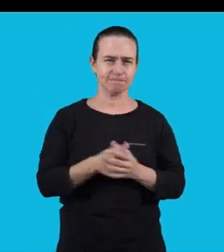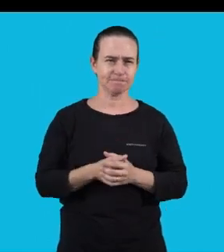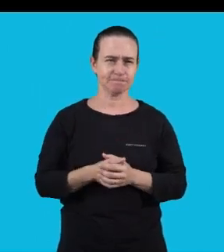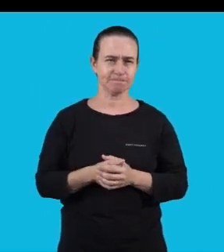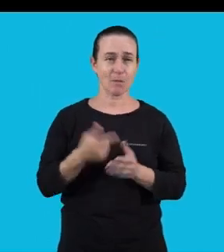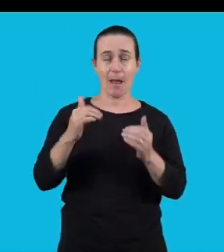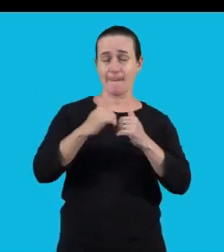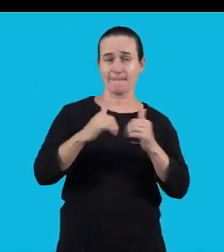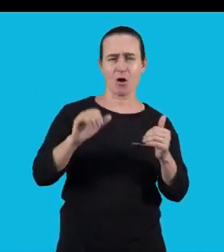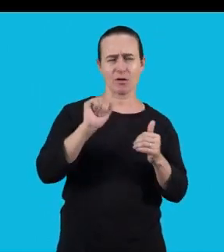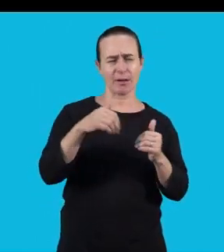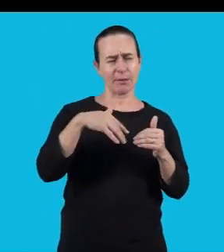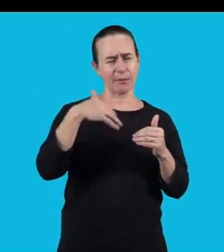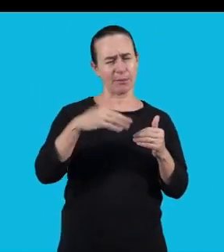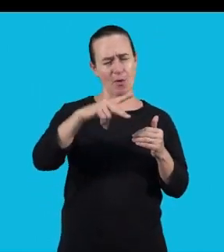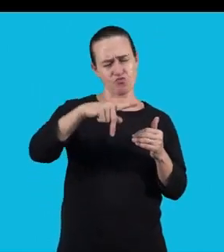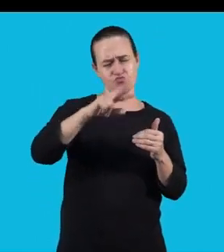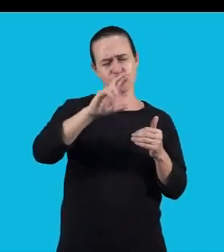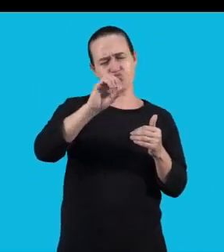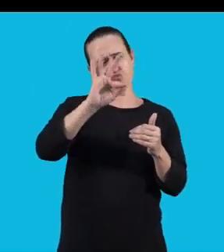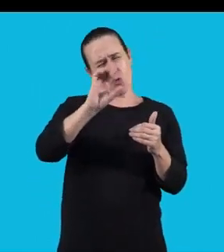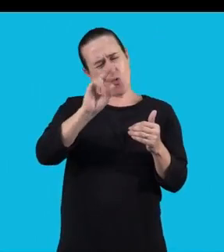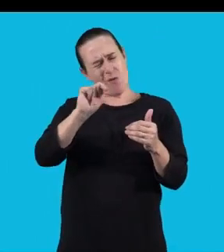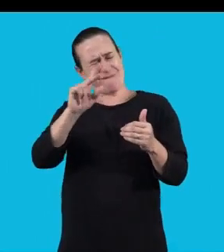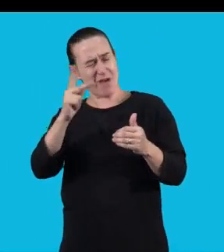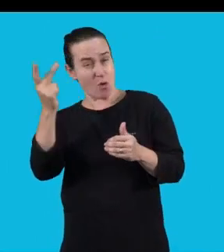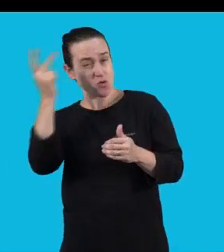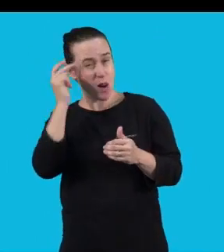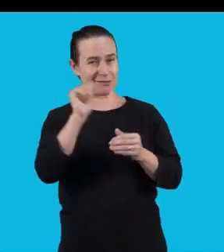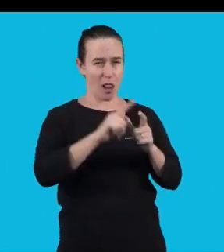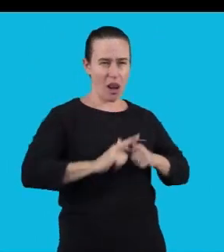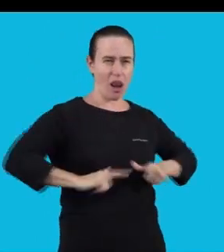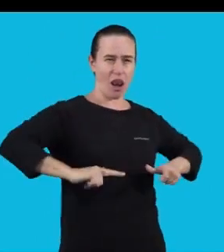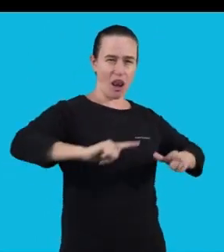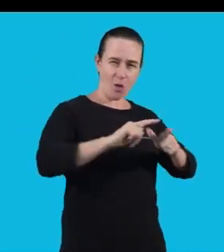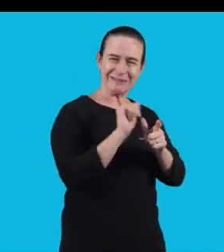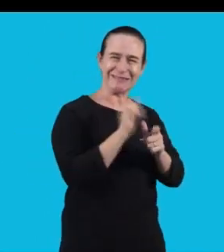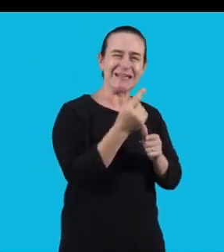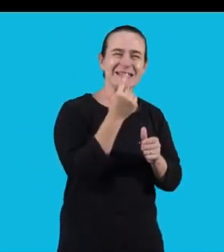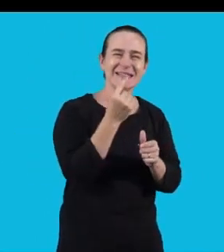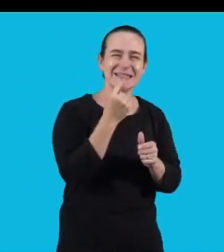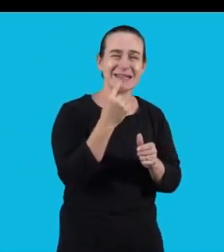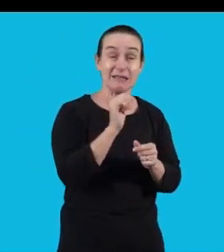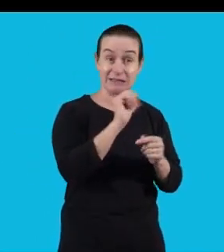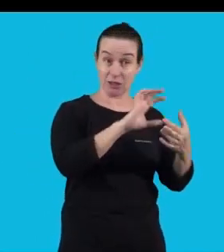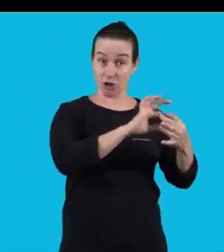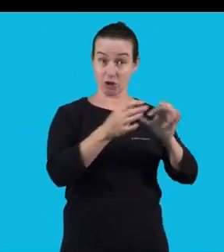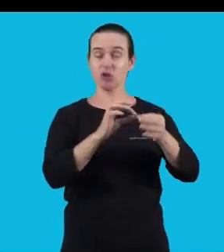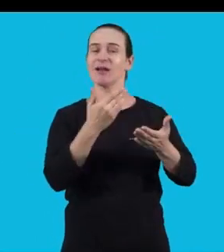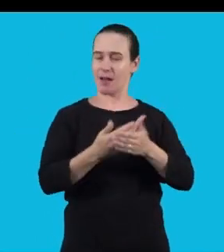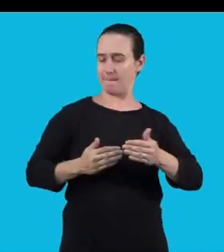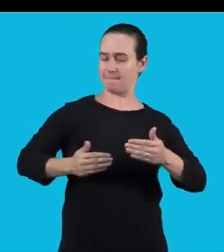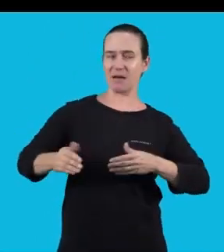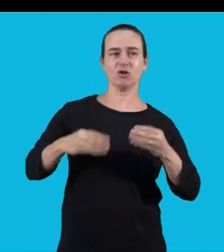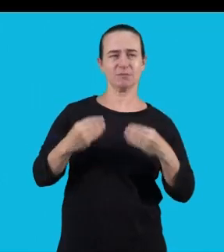13, apart from their profound knowledge of local homegrown tastes, their chains are also adept at managing a